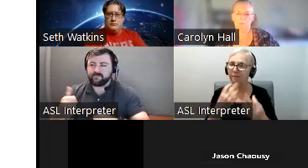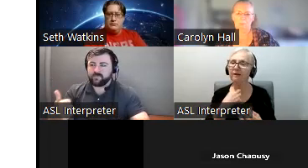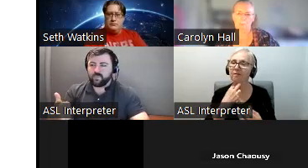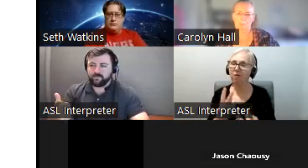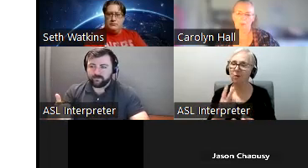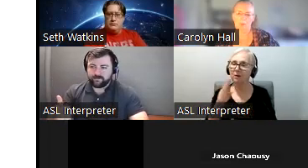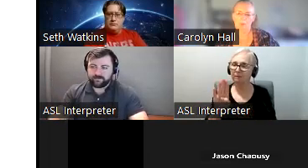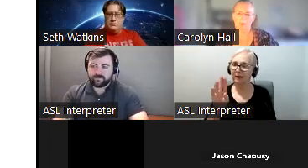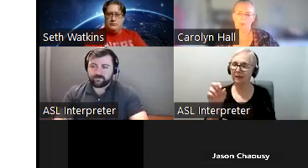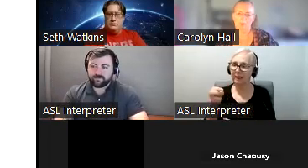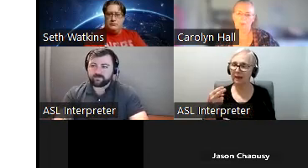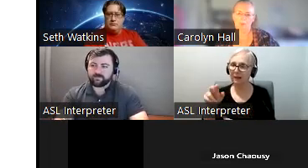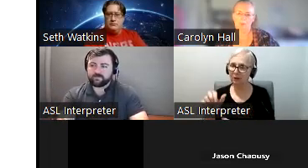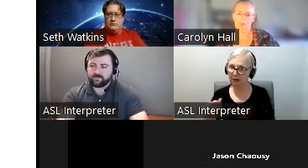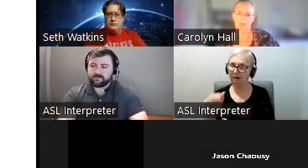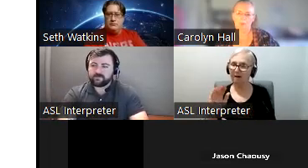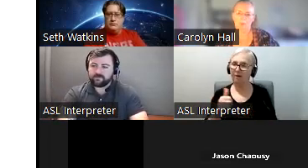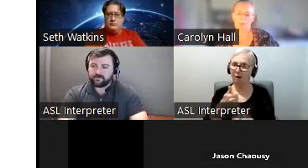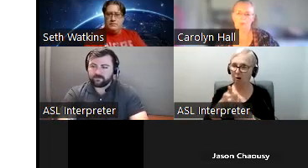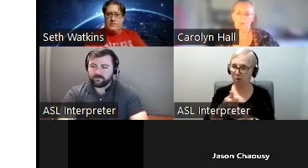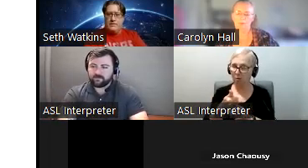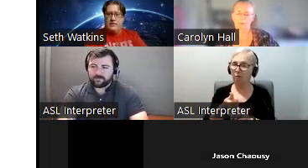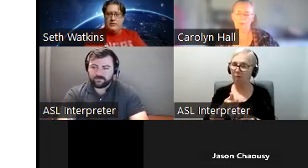BHA having our own Family Voice Council.